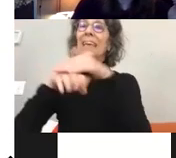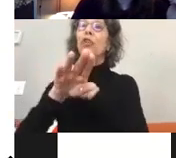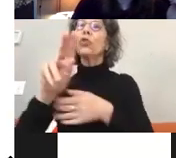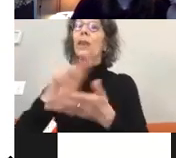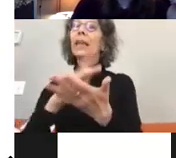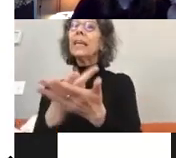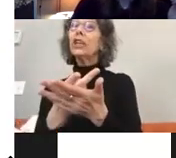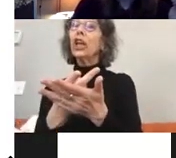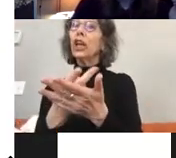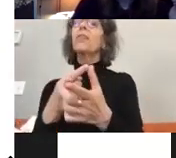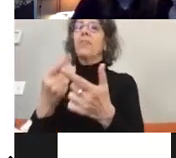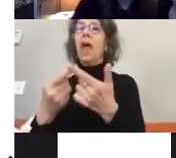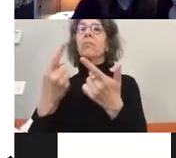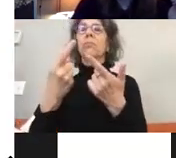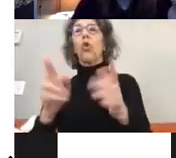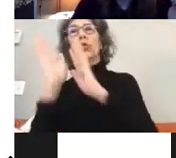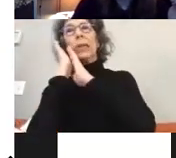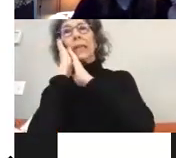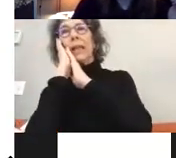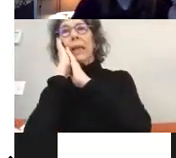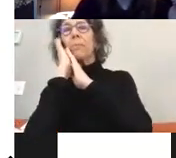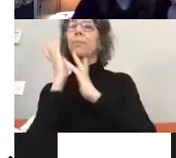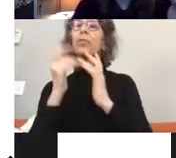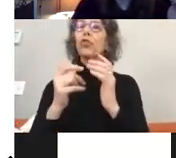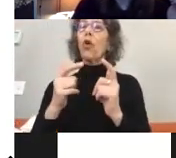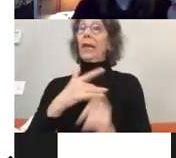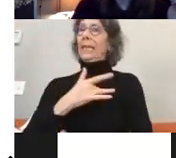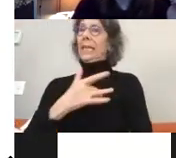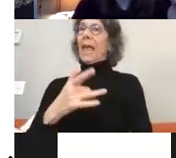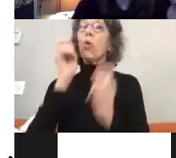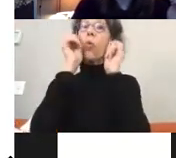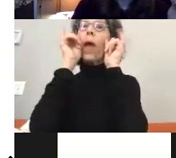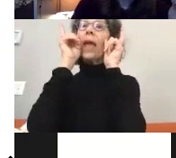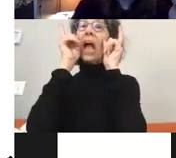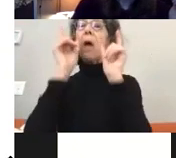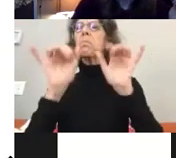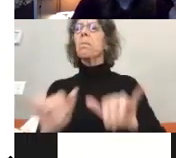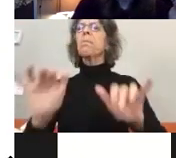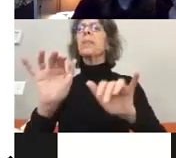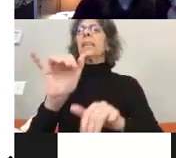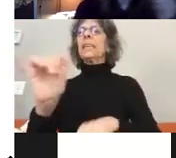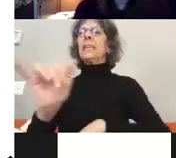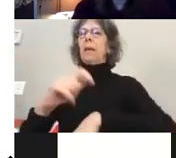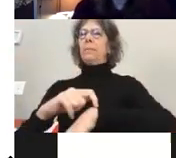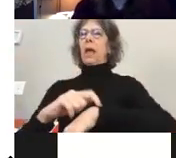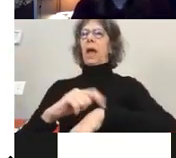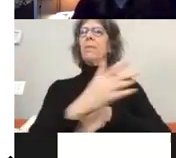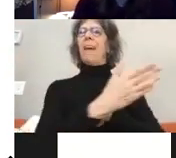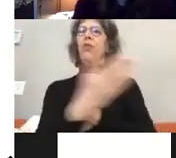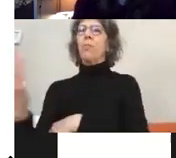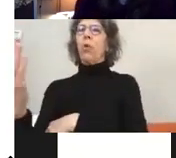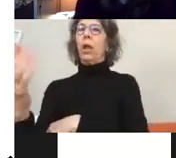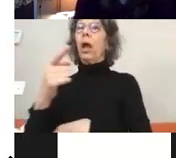goes to sleep. And mostly he's waking up at the same time every single day. And on the weekend, this particular